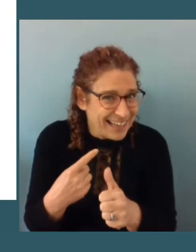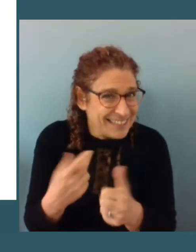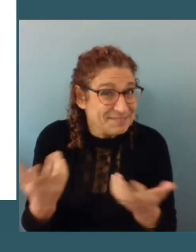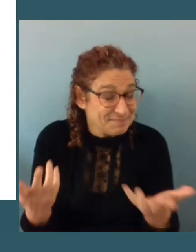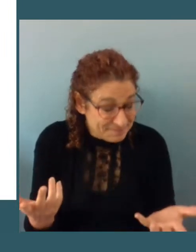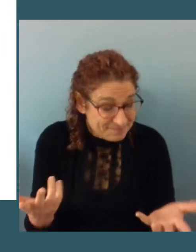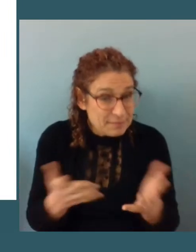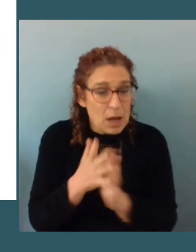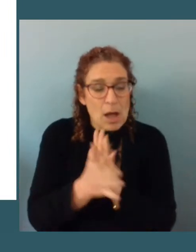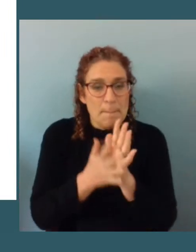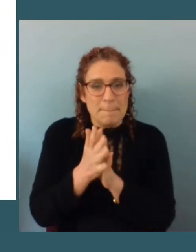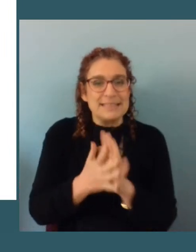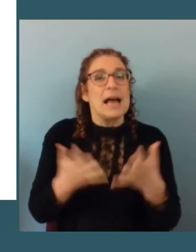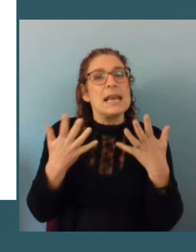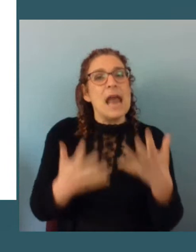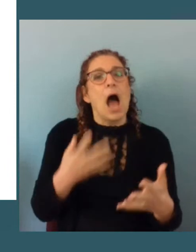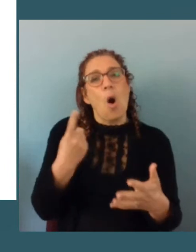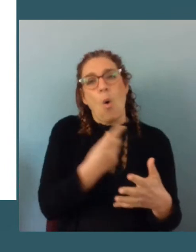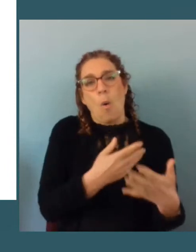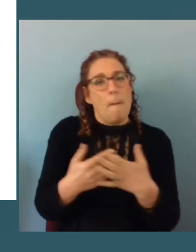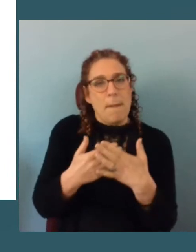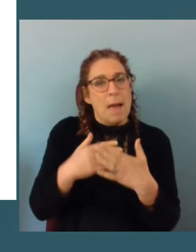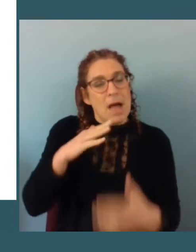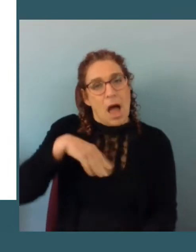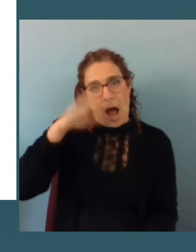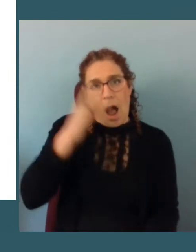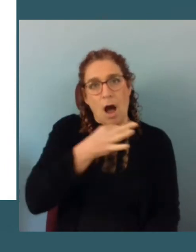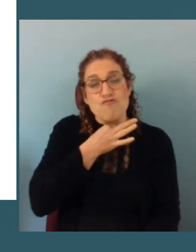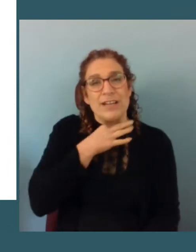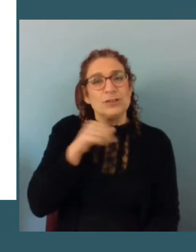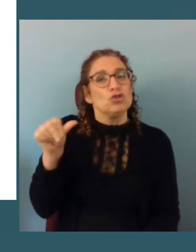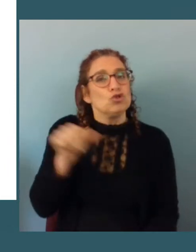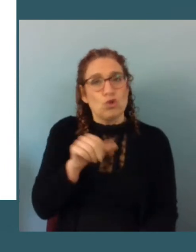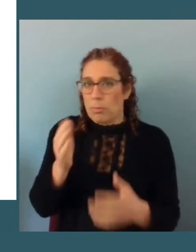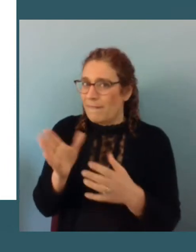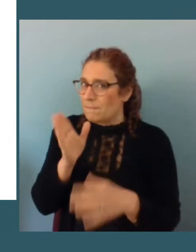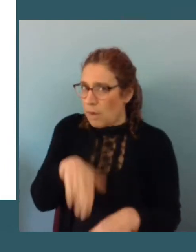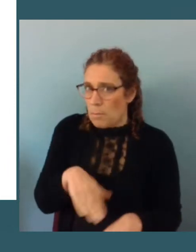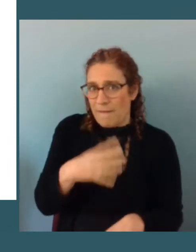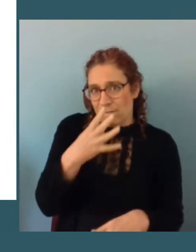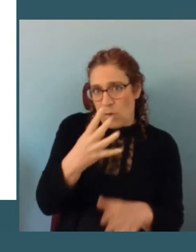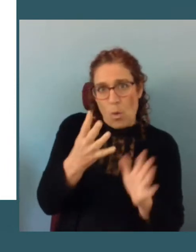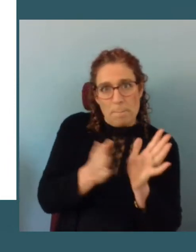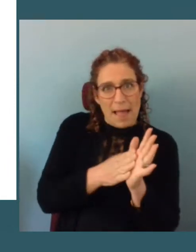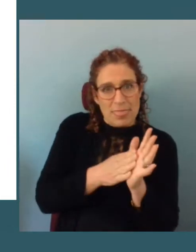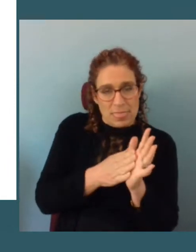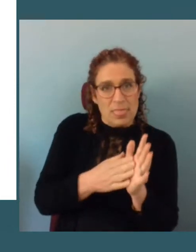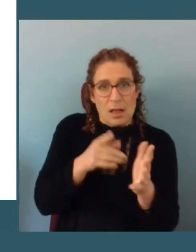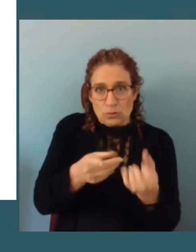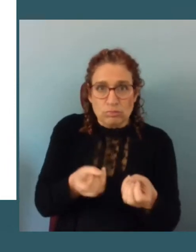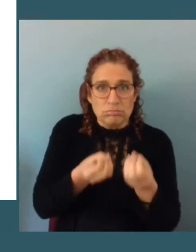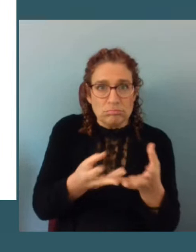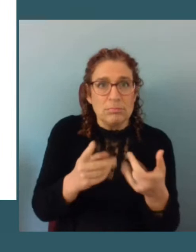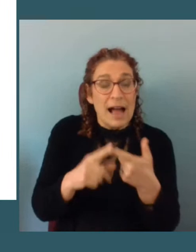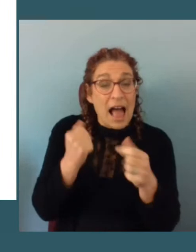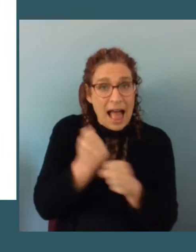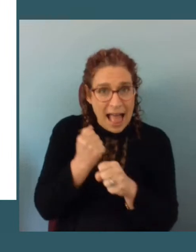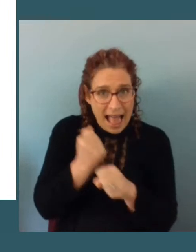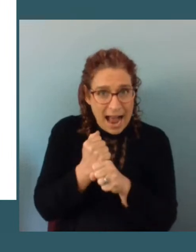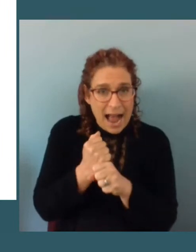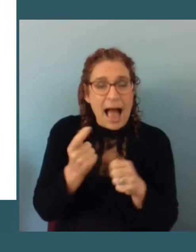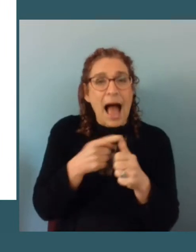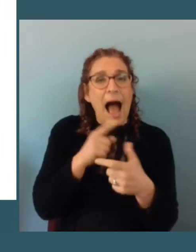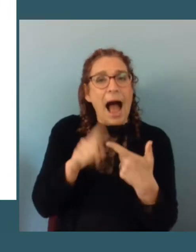babies is to introduce early on from 4 months, if developmentally ready, egg first and then peanut. And then